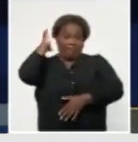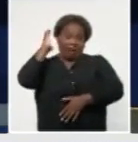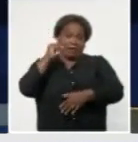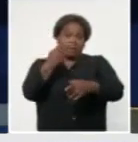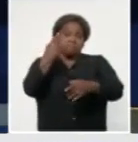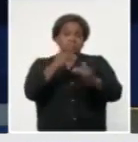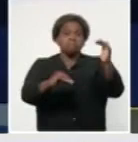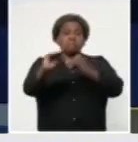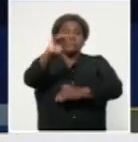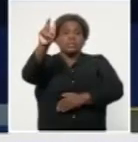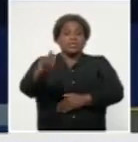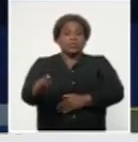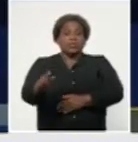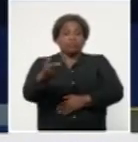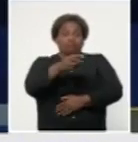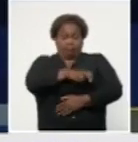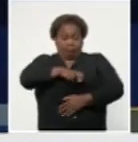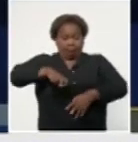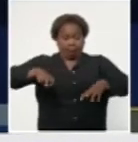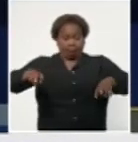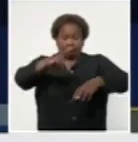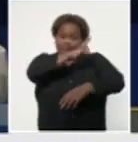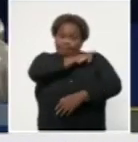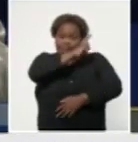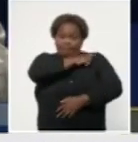which is 66 cases.